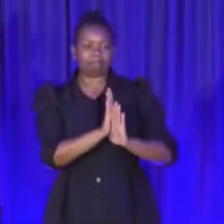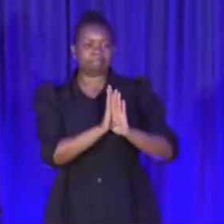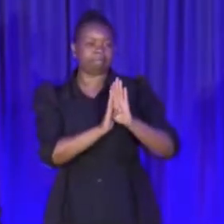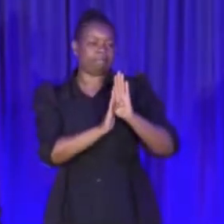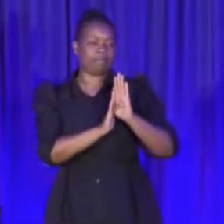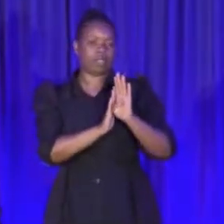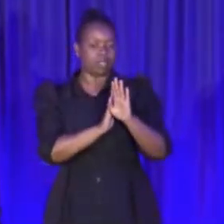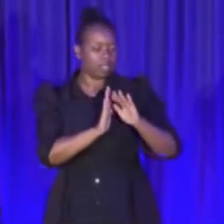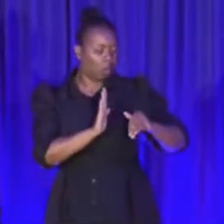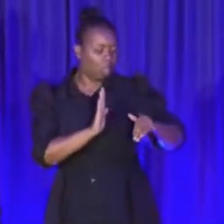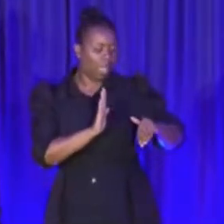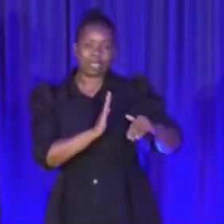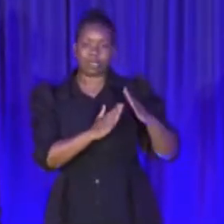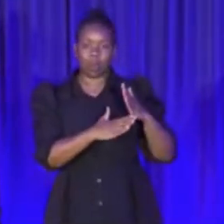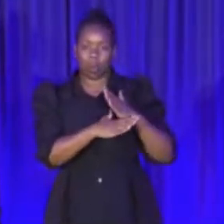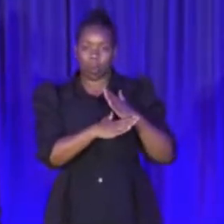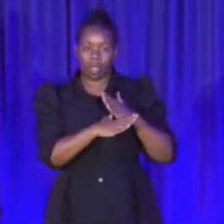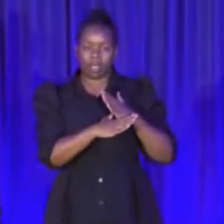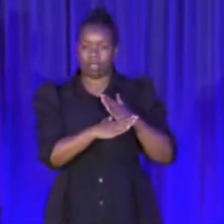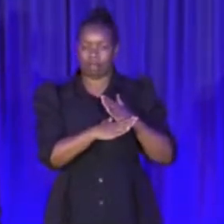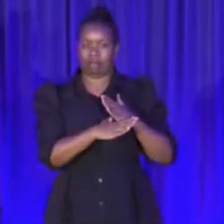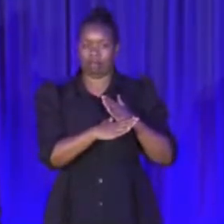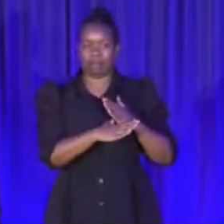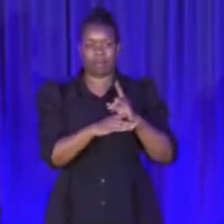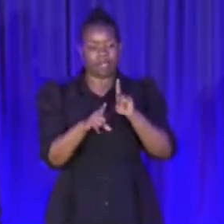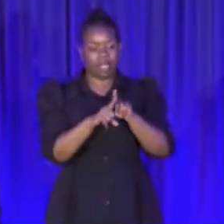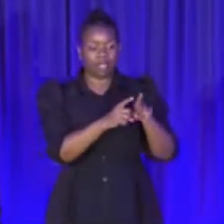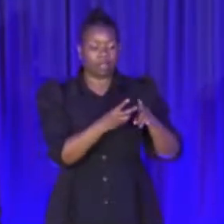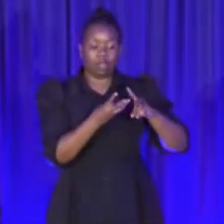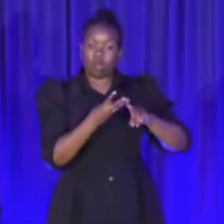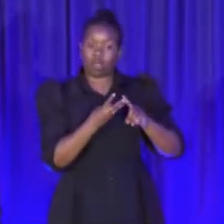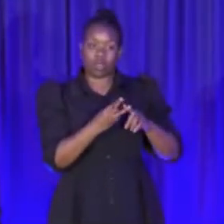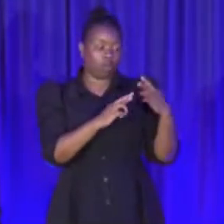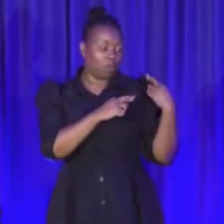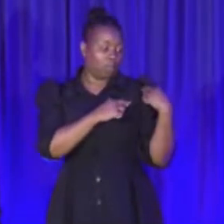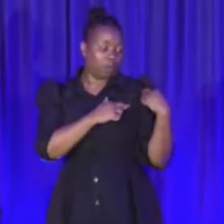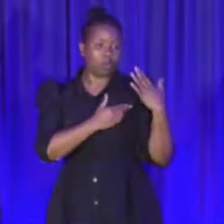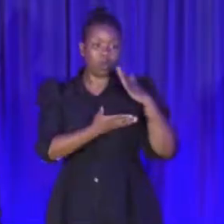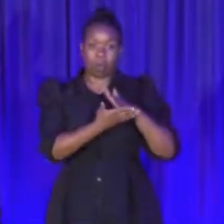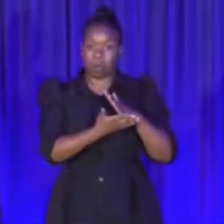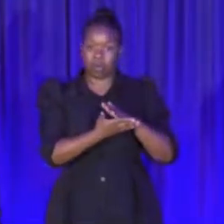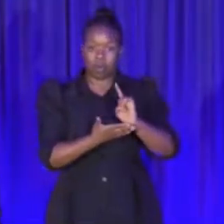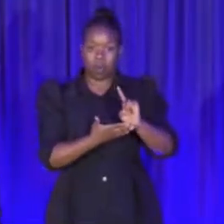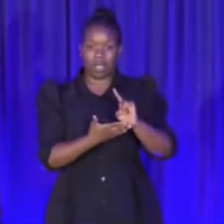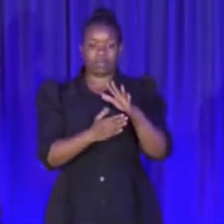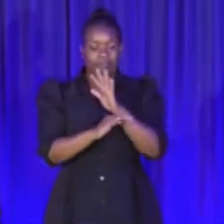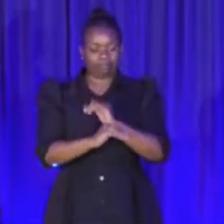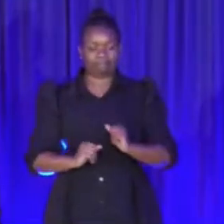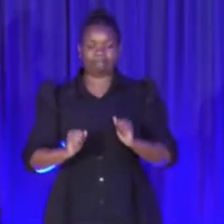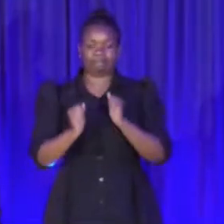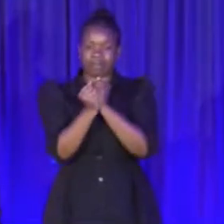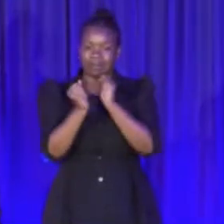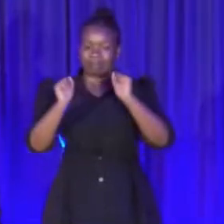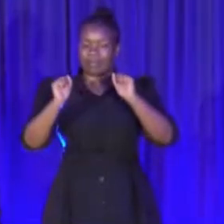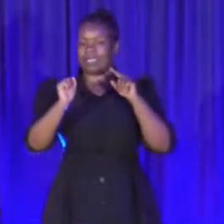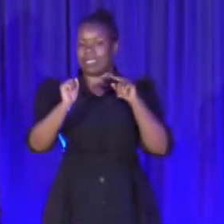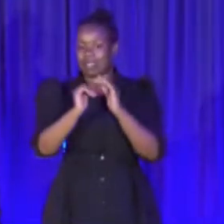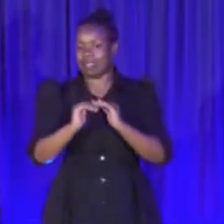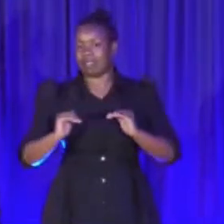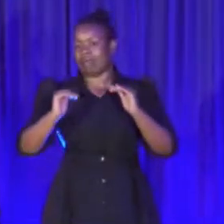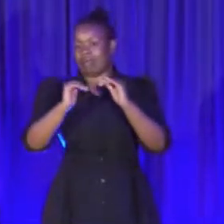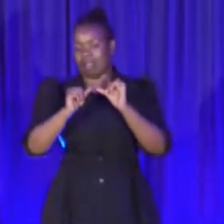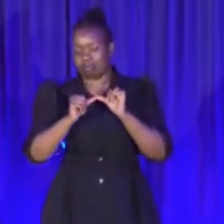is not yet working as it should, and the responsibility to ensure that democracy remains a work